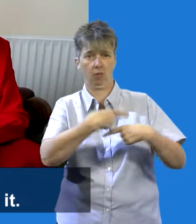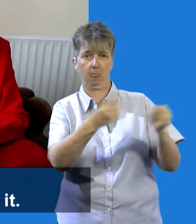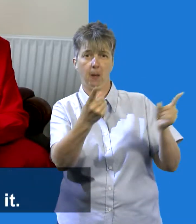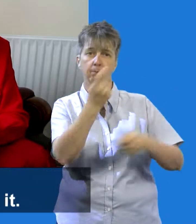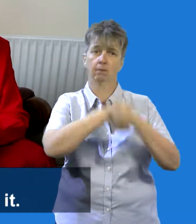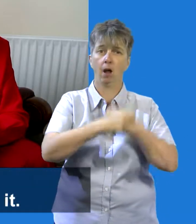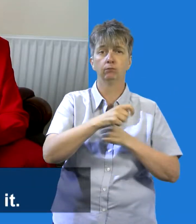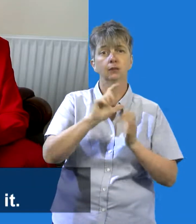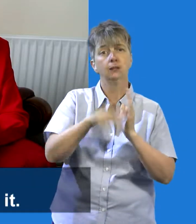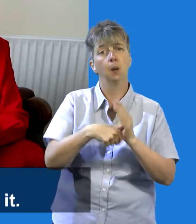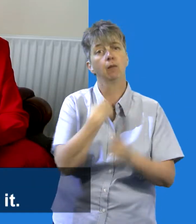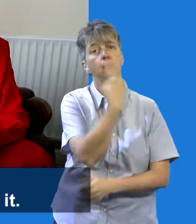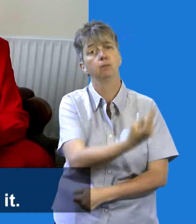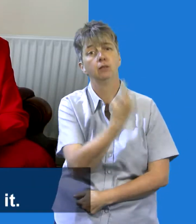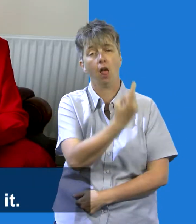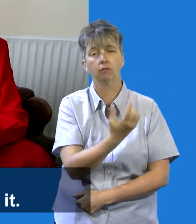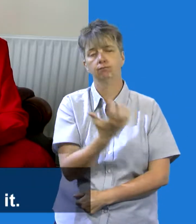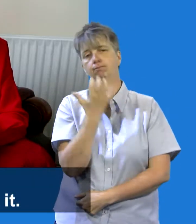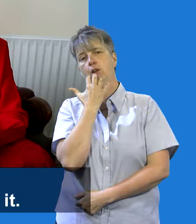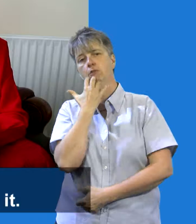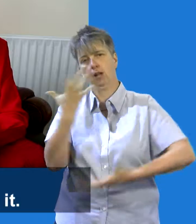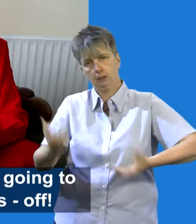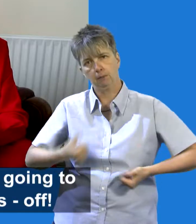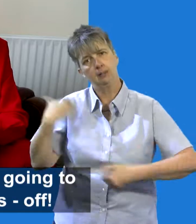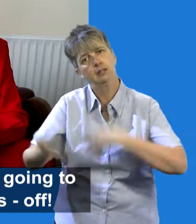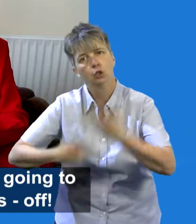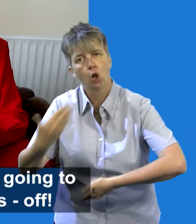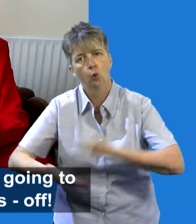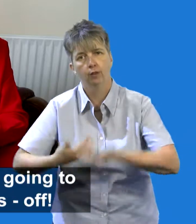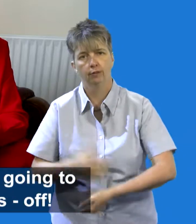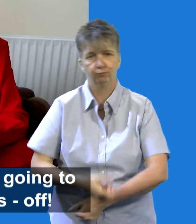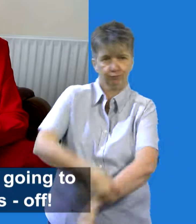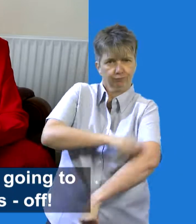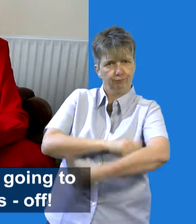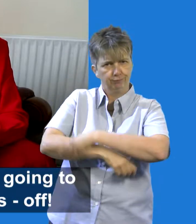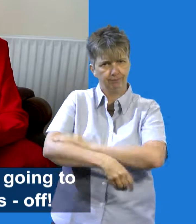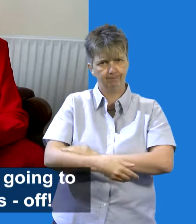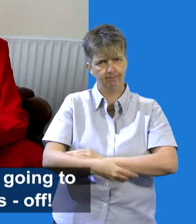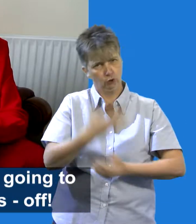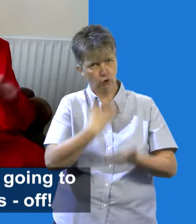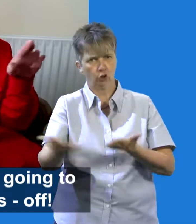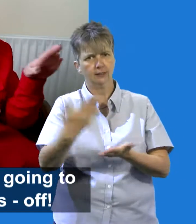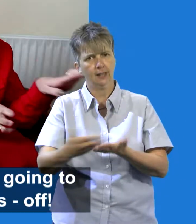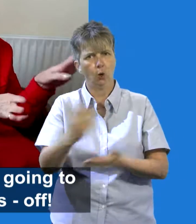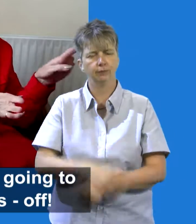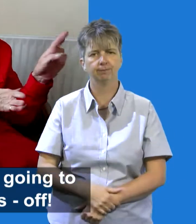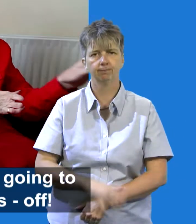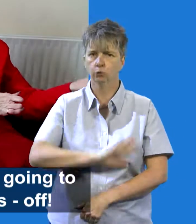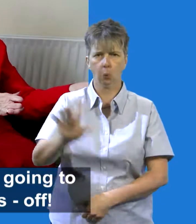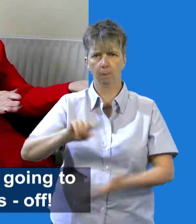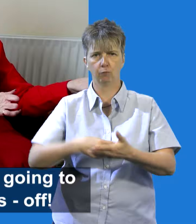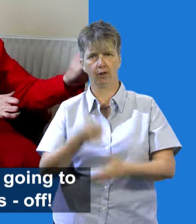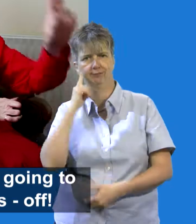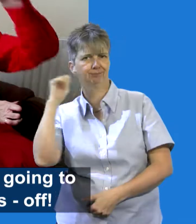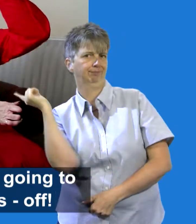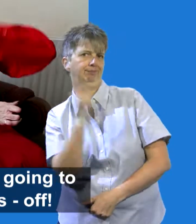it and get on with it. Pull our finger out and sort it. Not sit around and going, that's